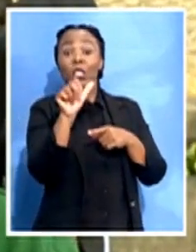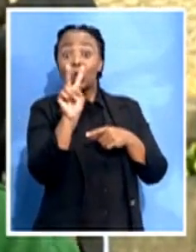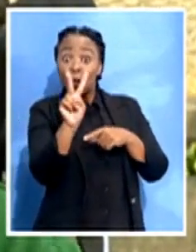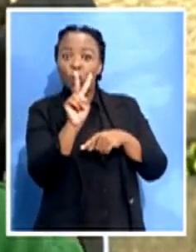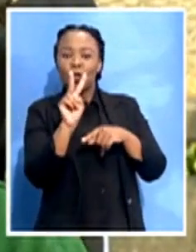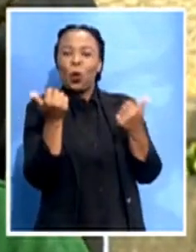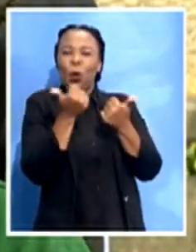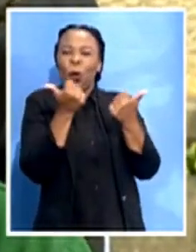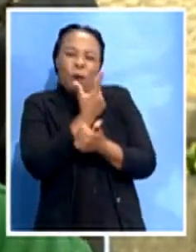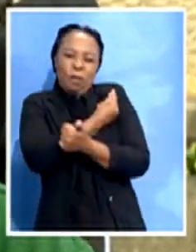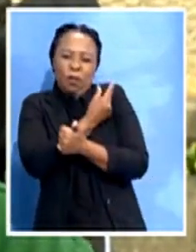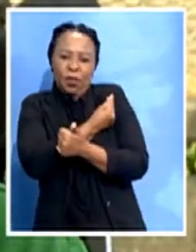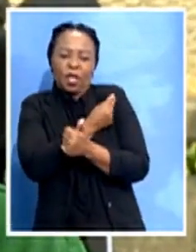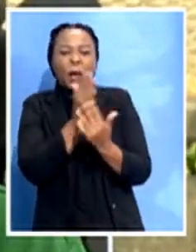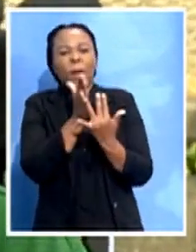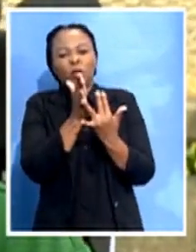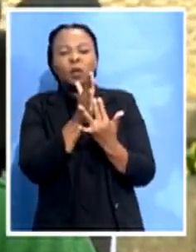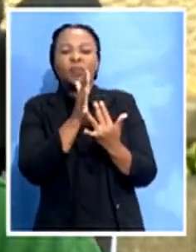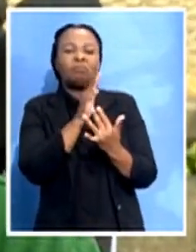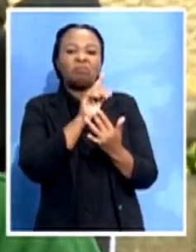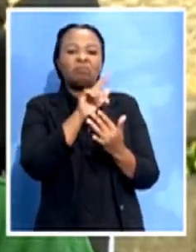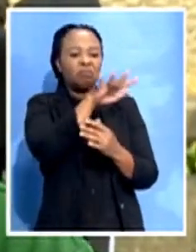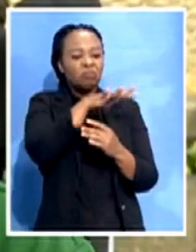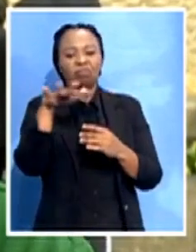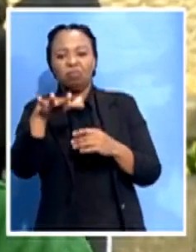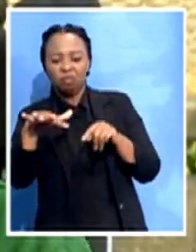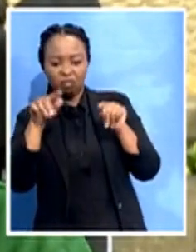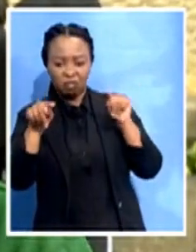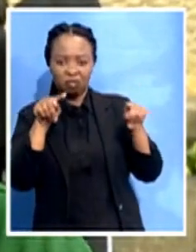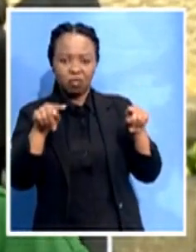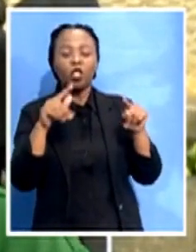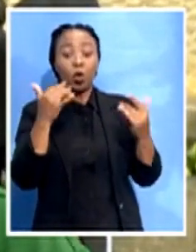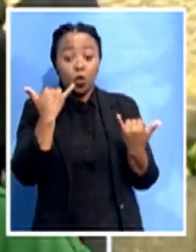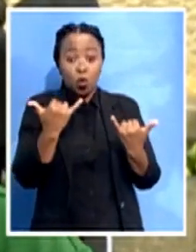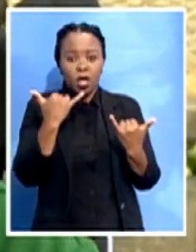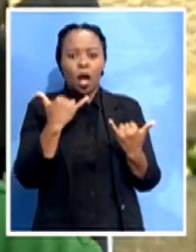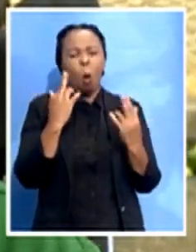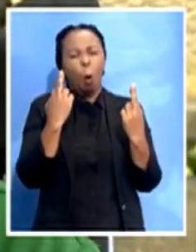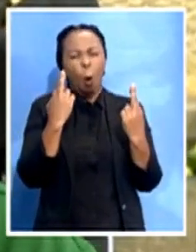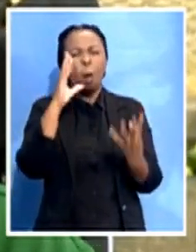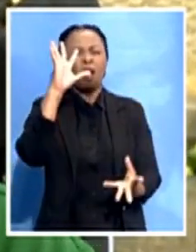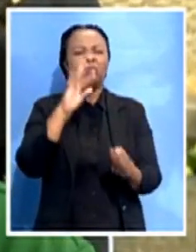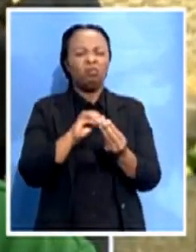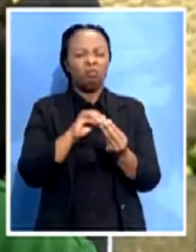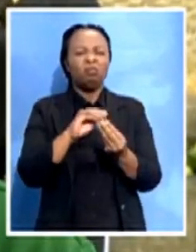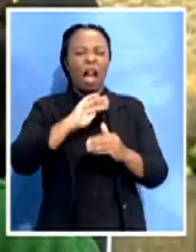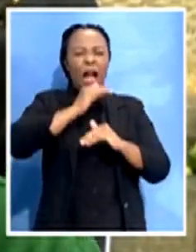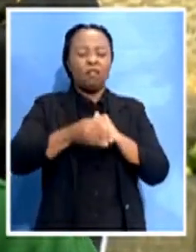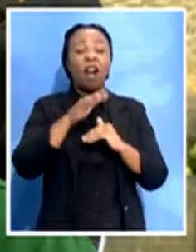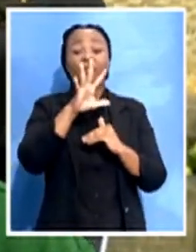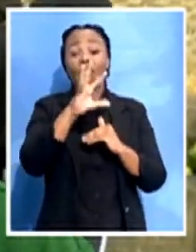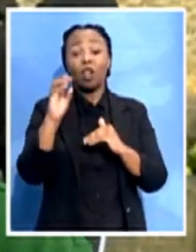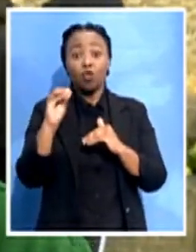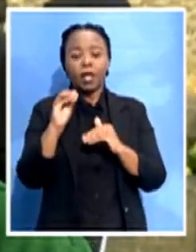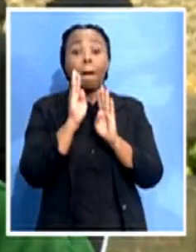Tygerberg site, and today we hope to cover between 500 and around 550 vaccinations of private GPs in the province. And they've come from